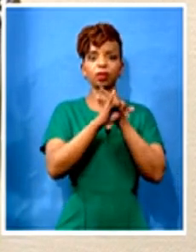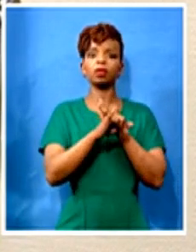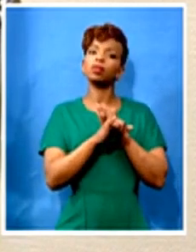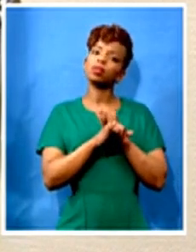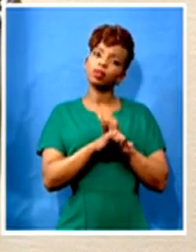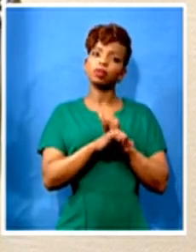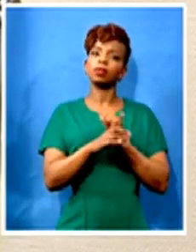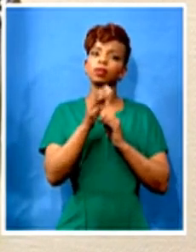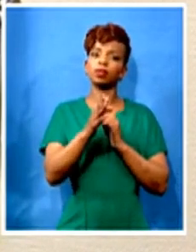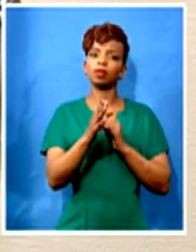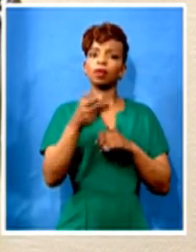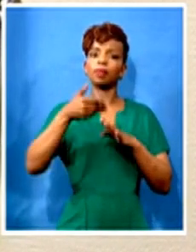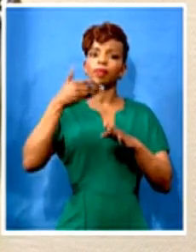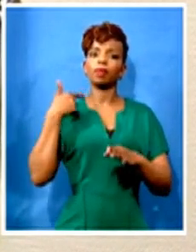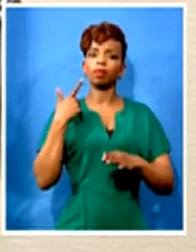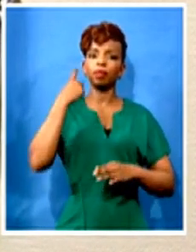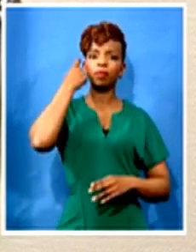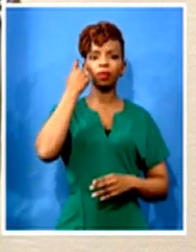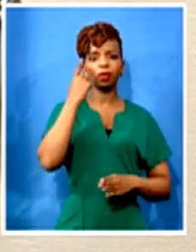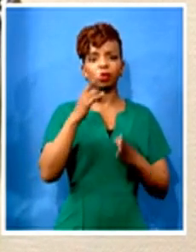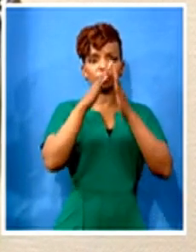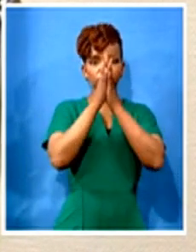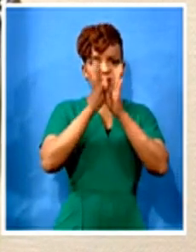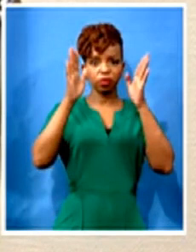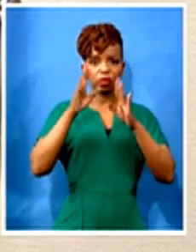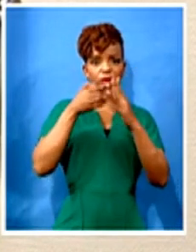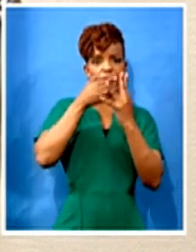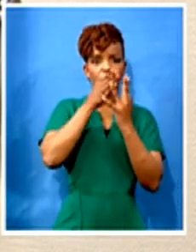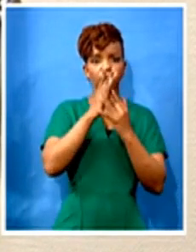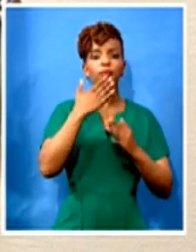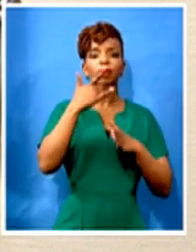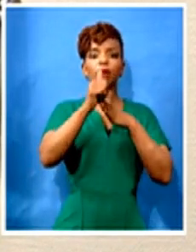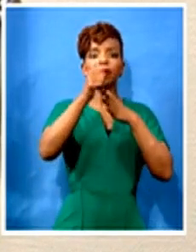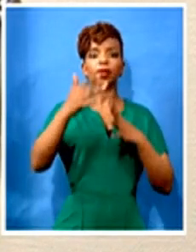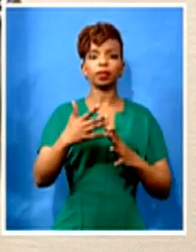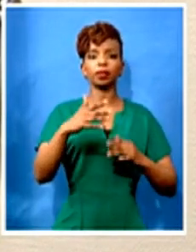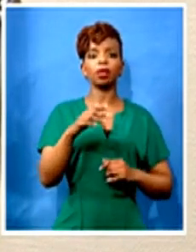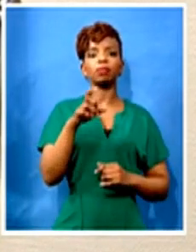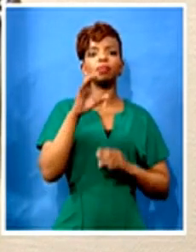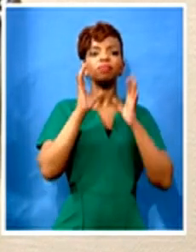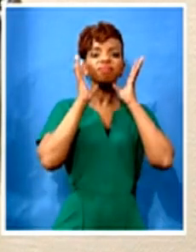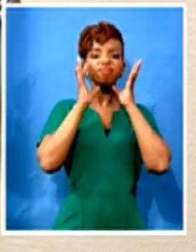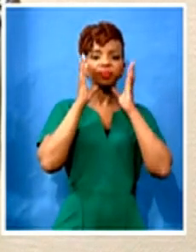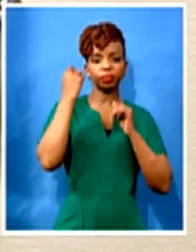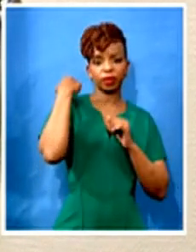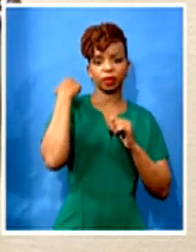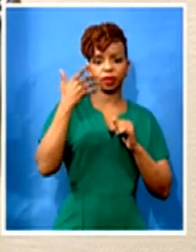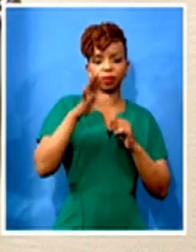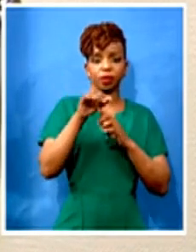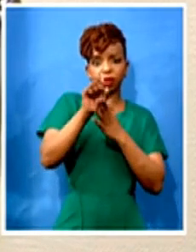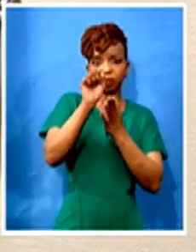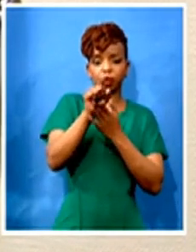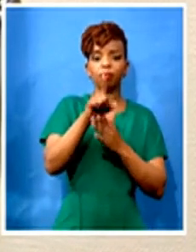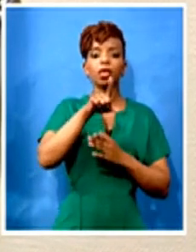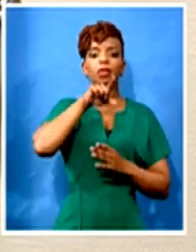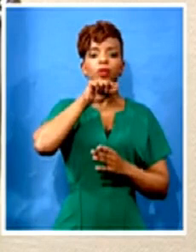party. They, through their leader, Julius Malema, tweeted yesterday that the embassy of Zimbabwe should be closed and that